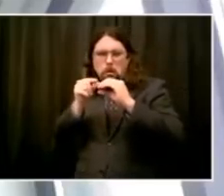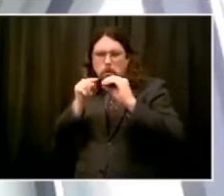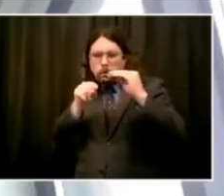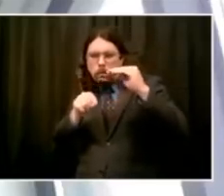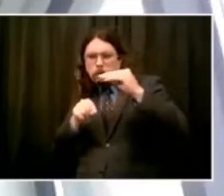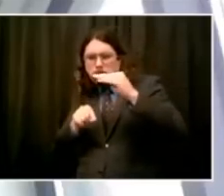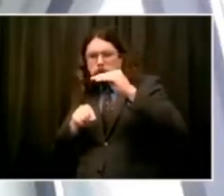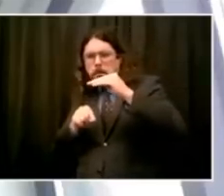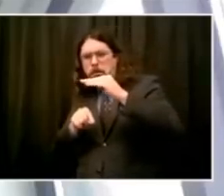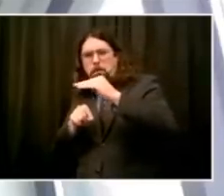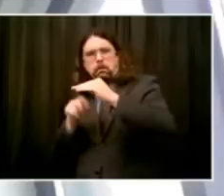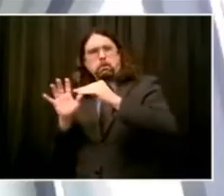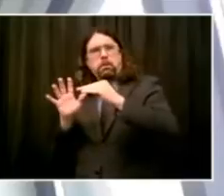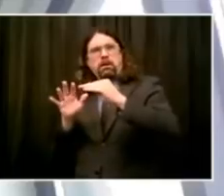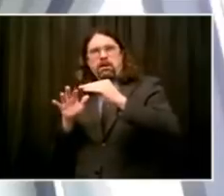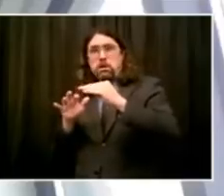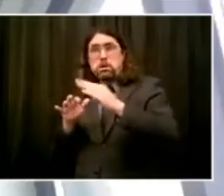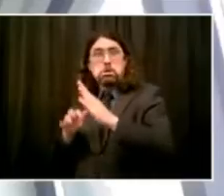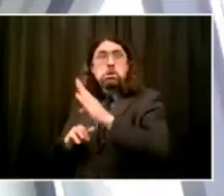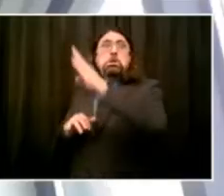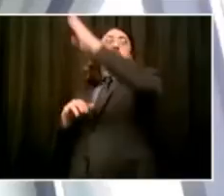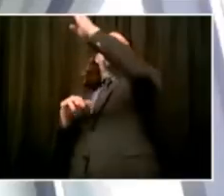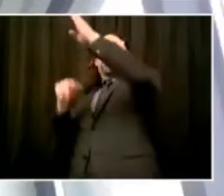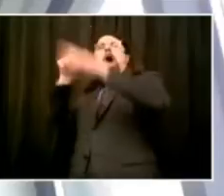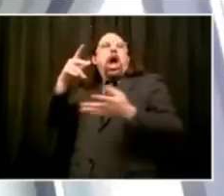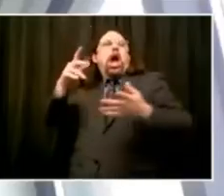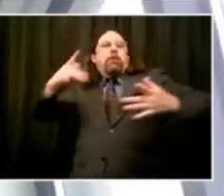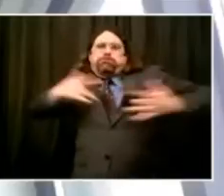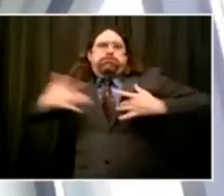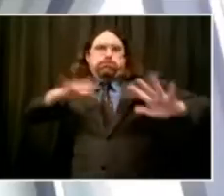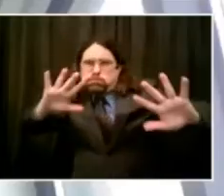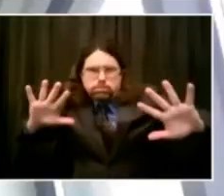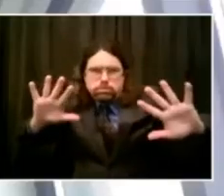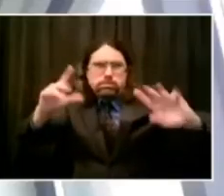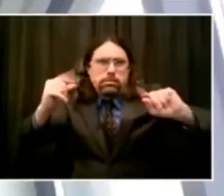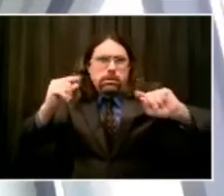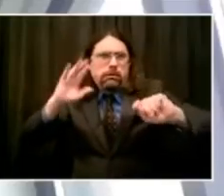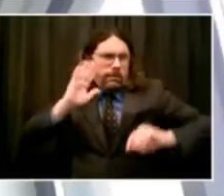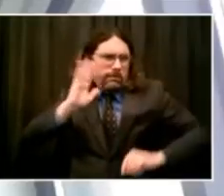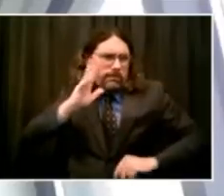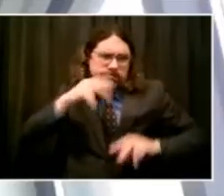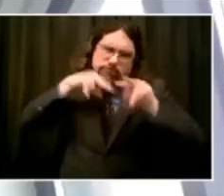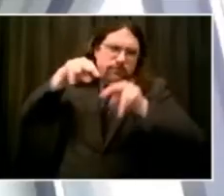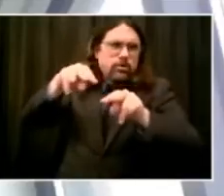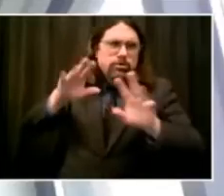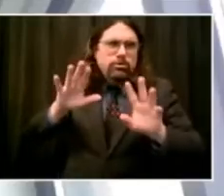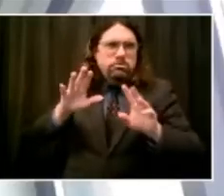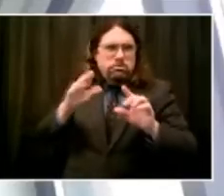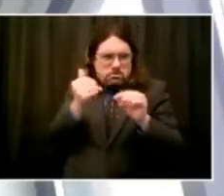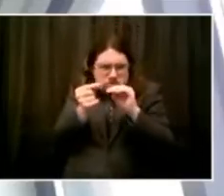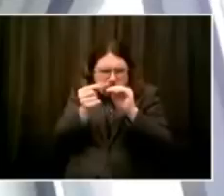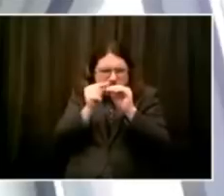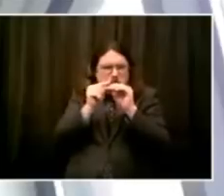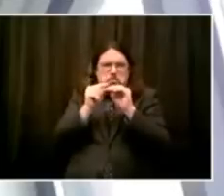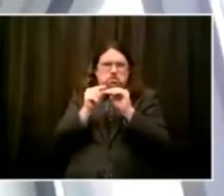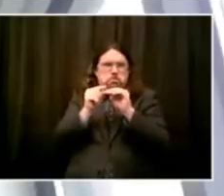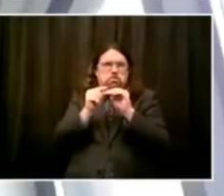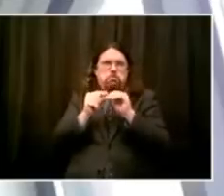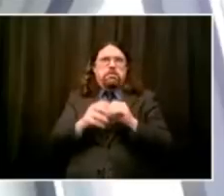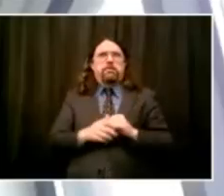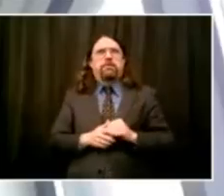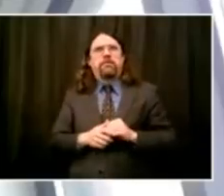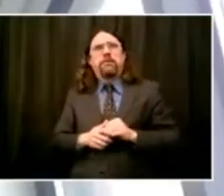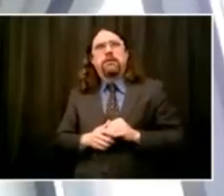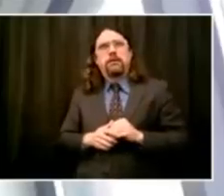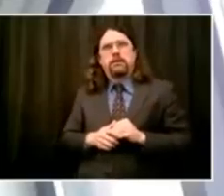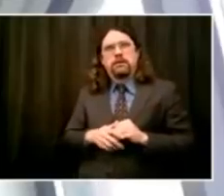COVID. But as long as it keeps bouncing around at this low level, this is what we would expect to see in any community.